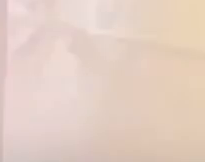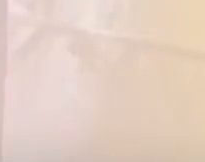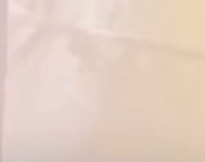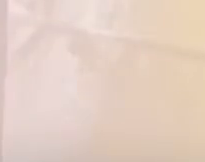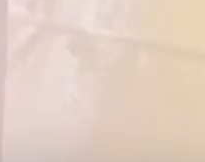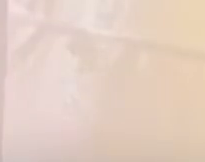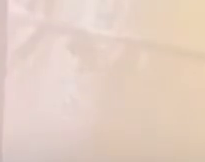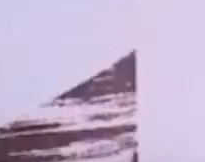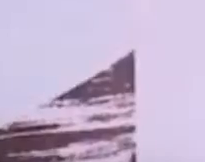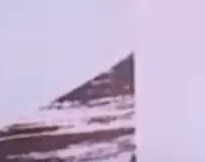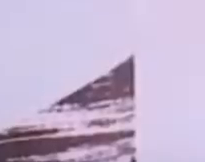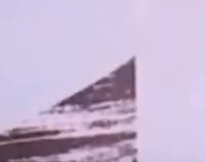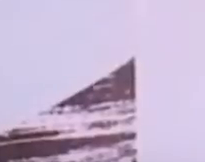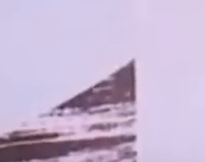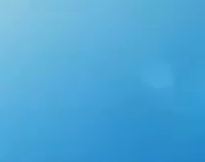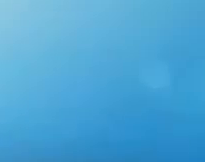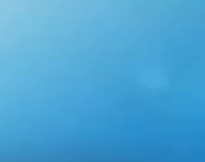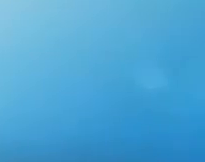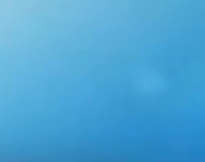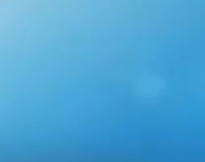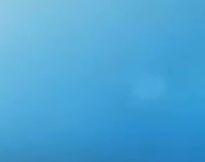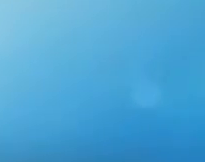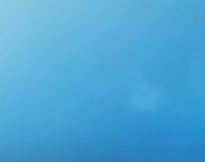choose. Kama niyo atataka watatu ikude.